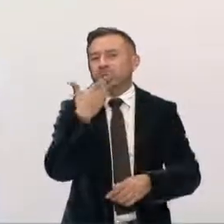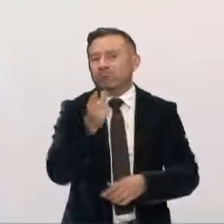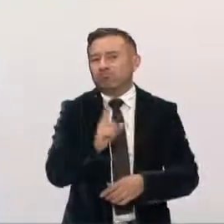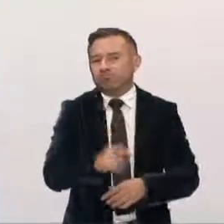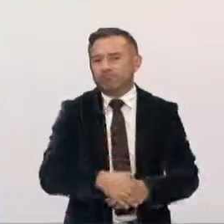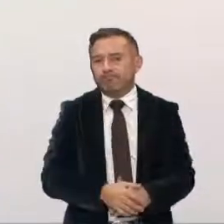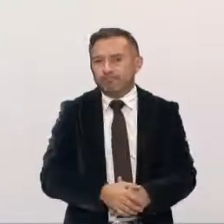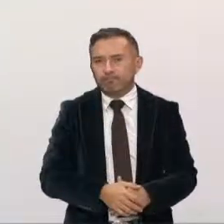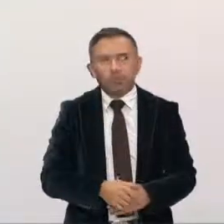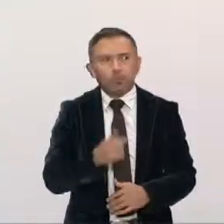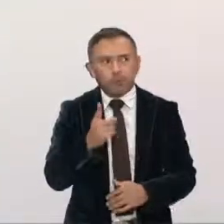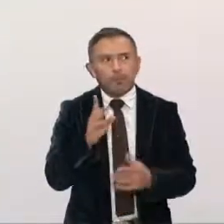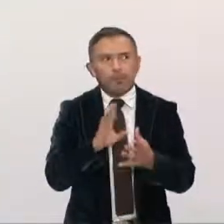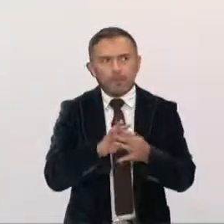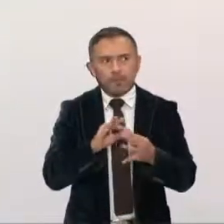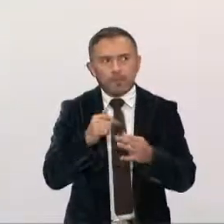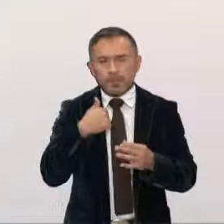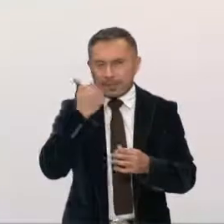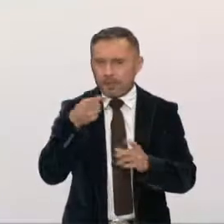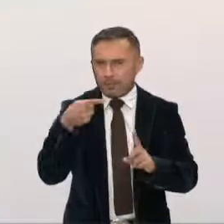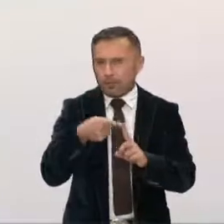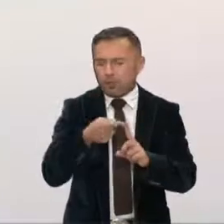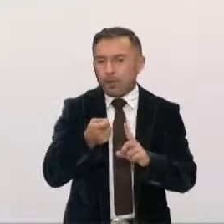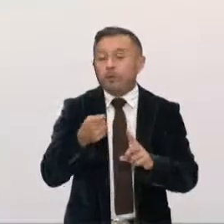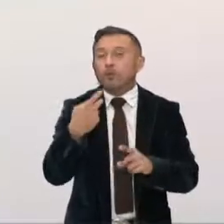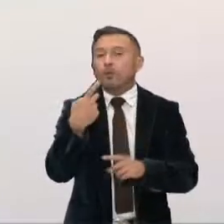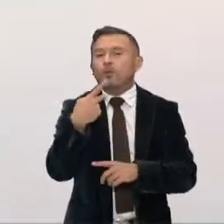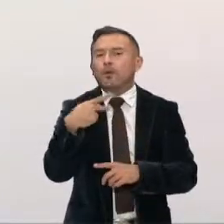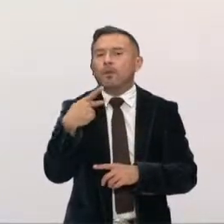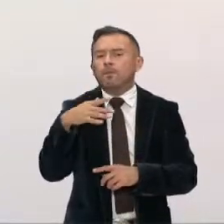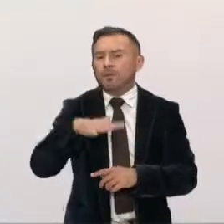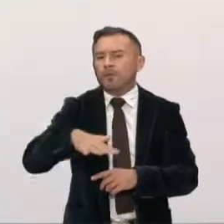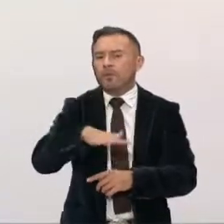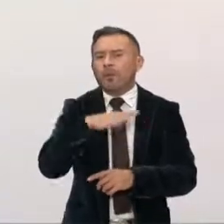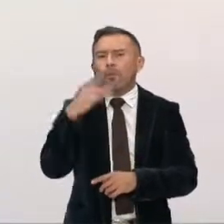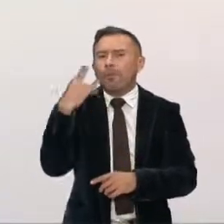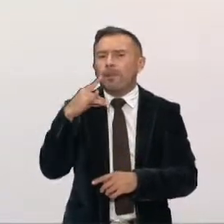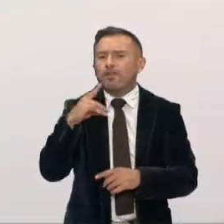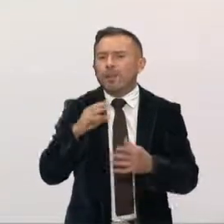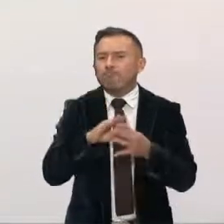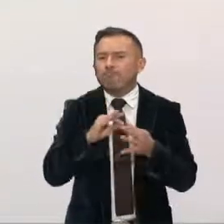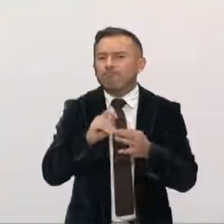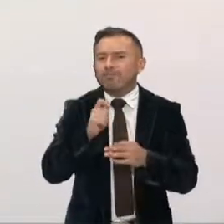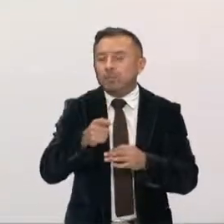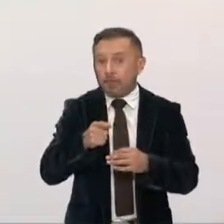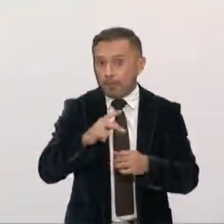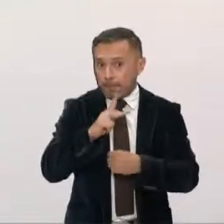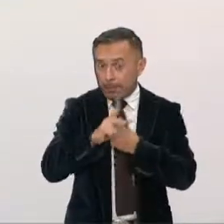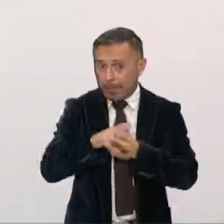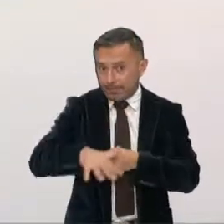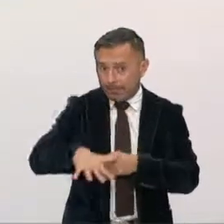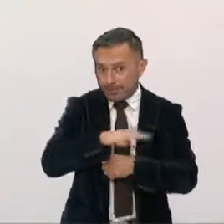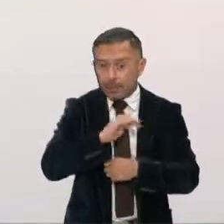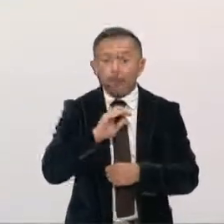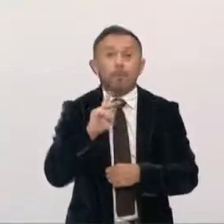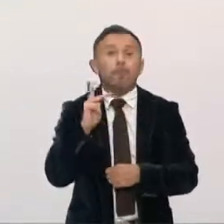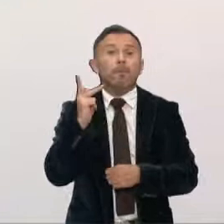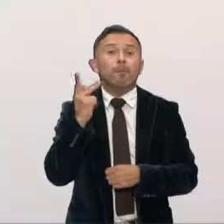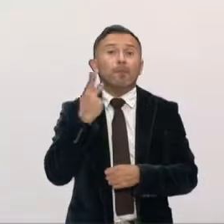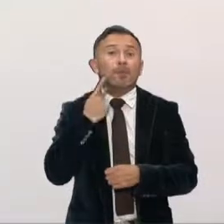totally undergoing a crisis. So one thing that I would like to state to understand the Bolivian case is